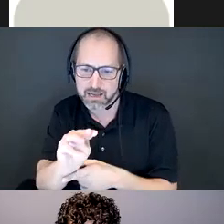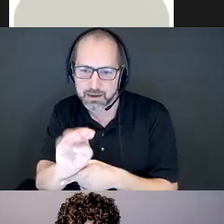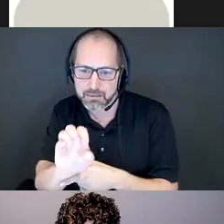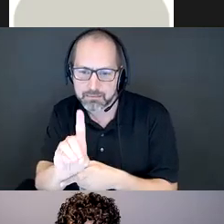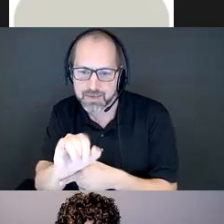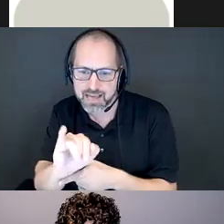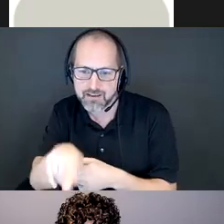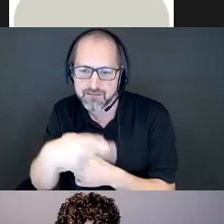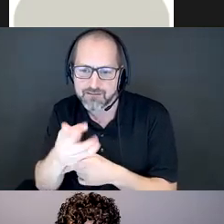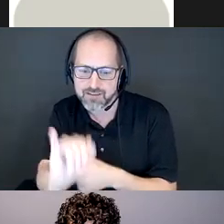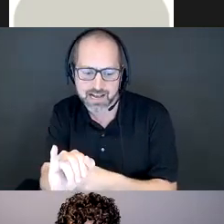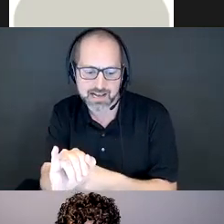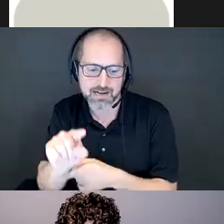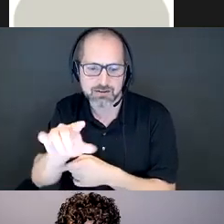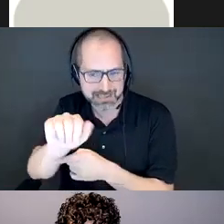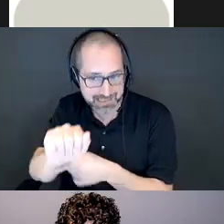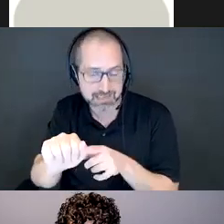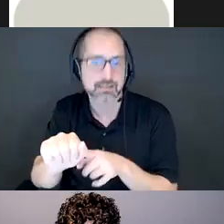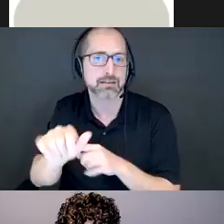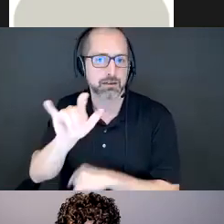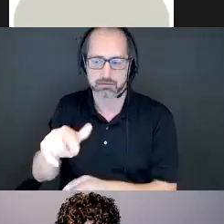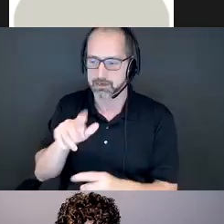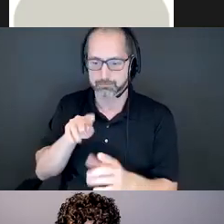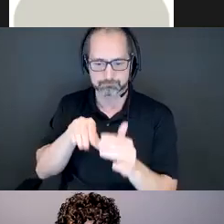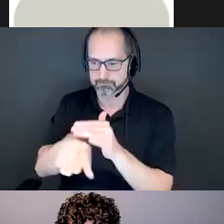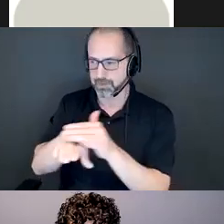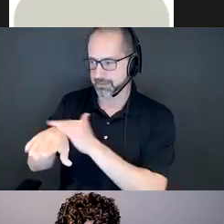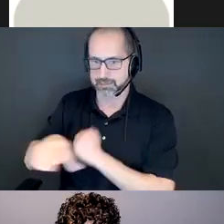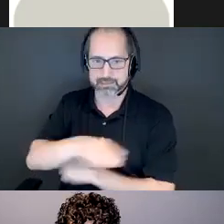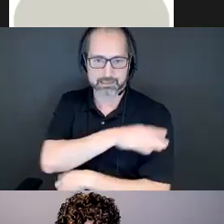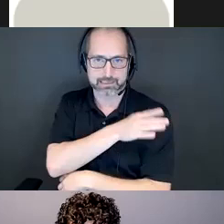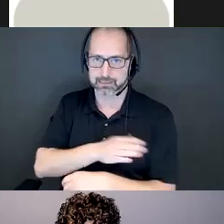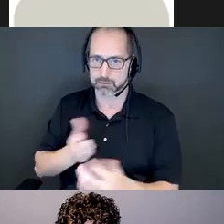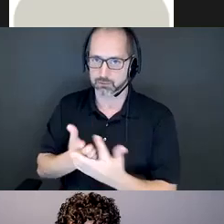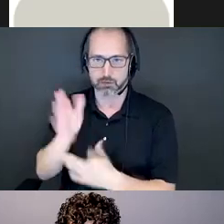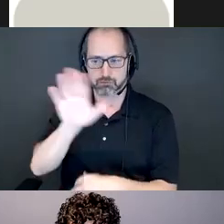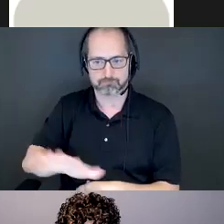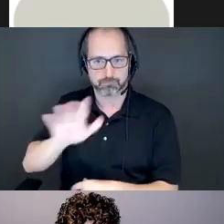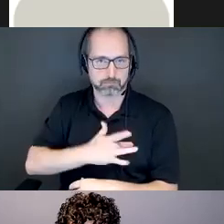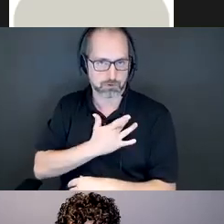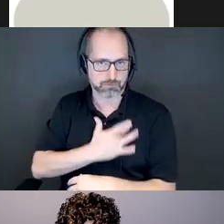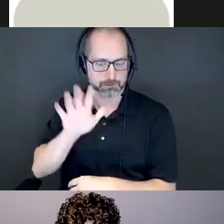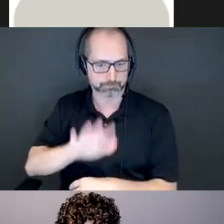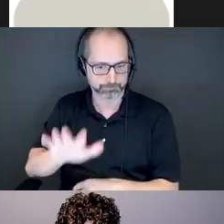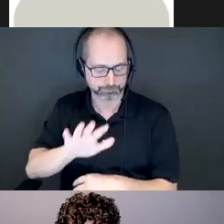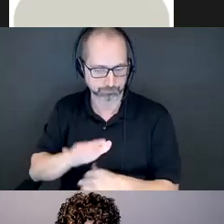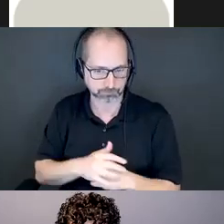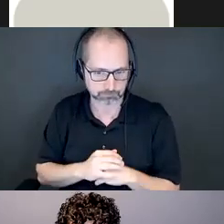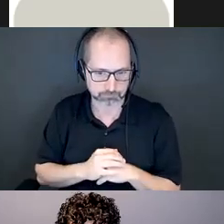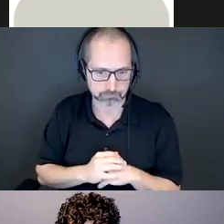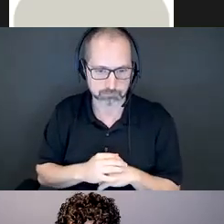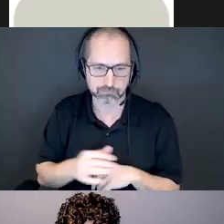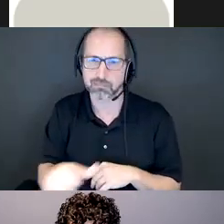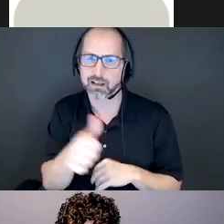can access addiction medicine clinics all over the province. These are some resources